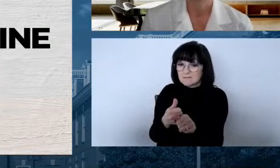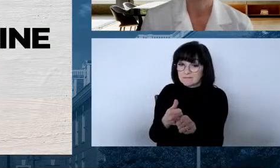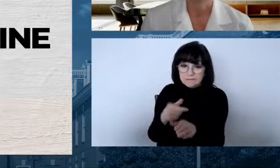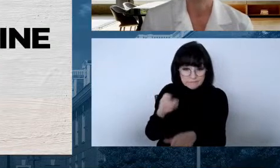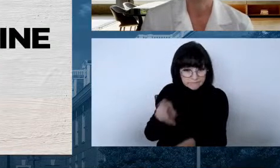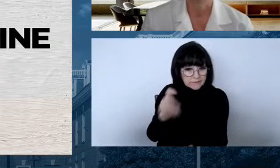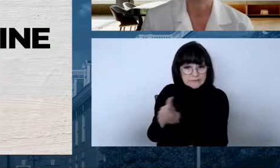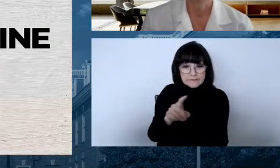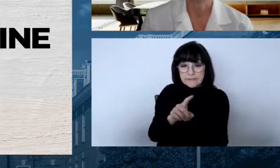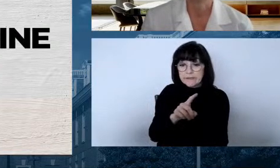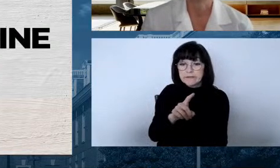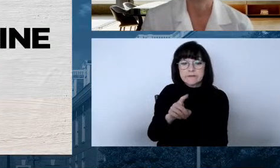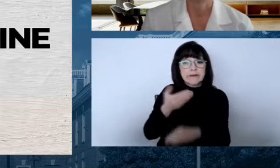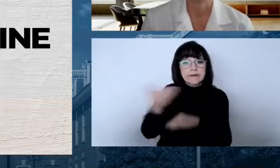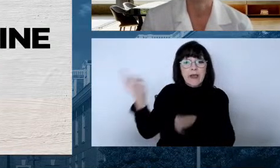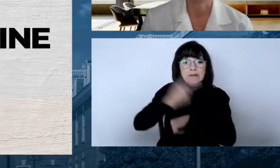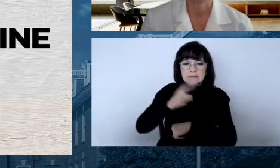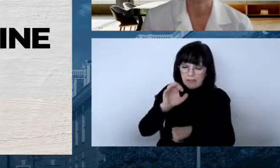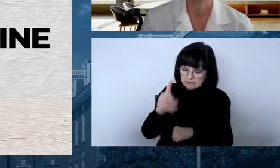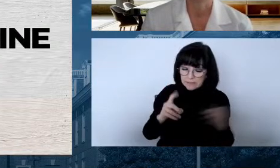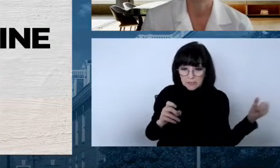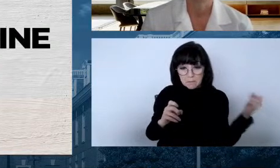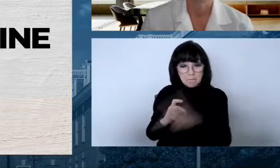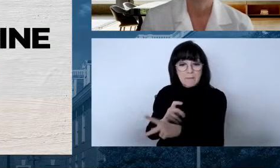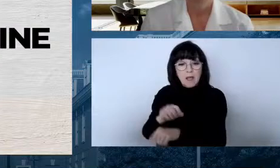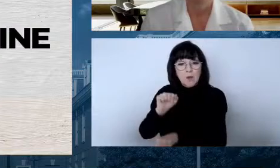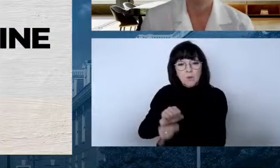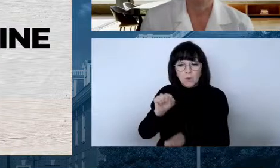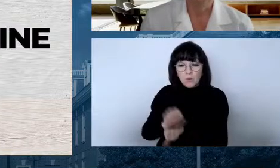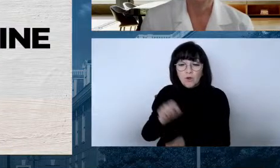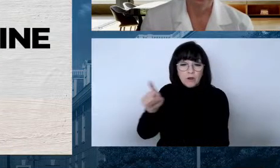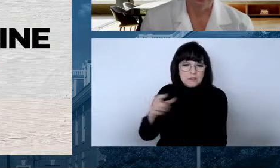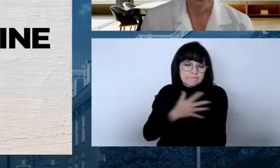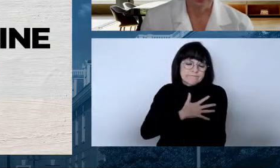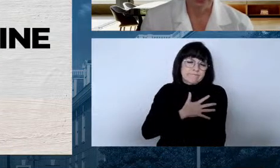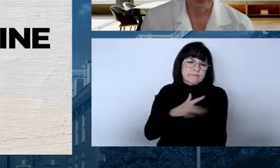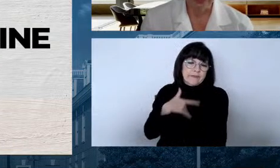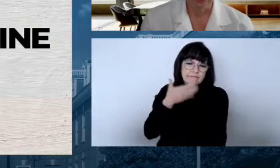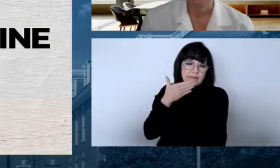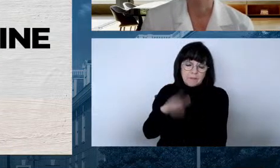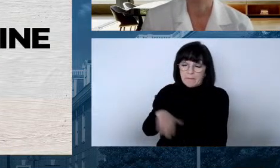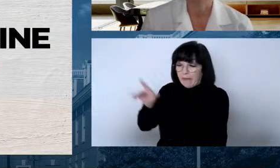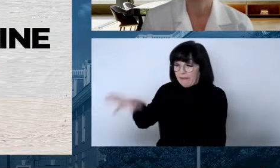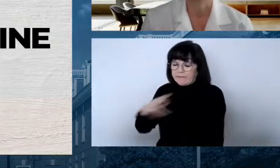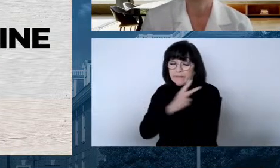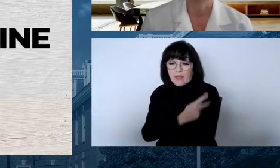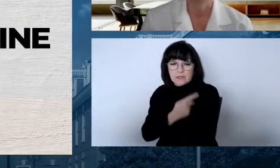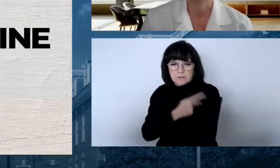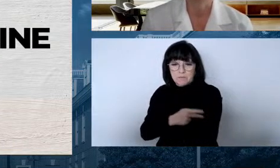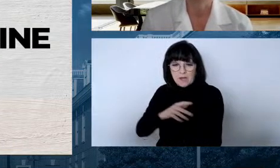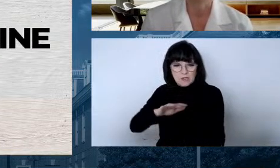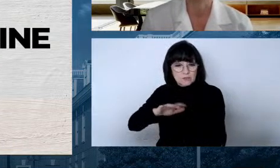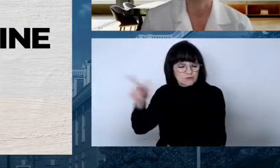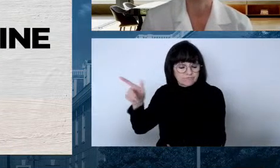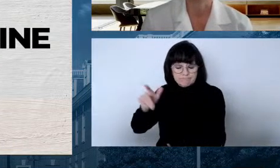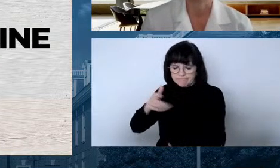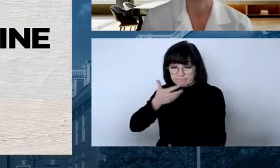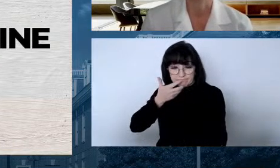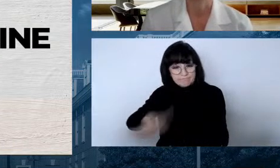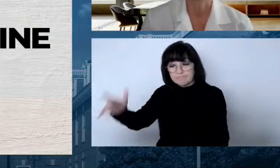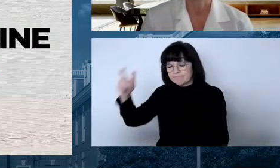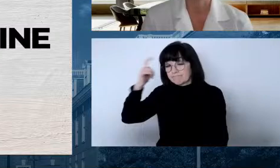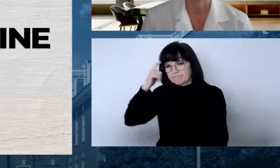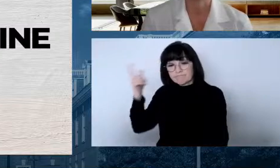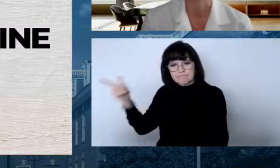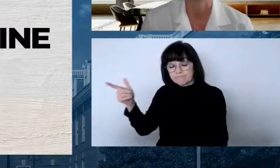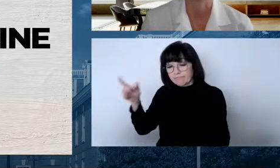day and seemed to actually have empathy for that patient. In addition to that, I feel badly for